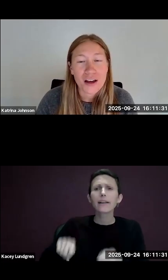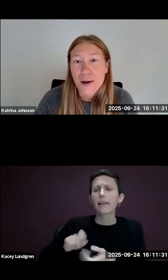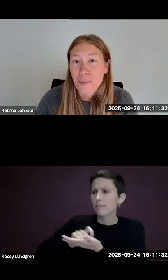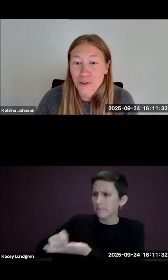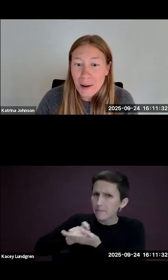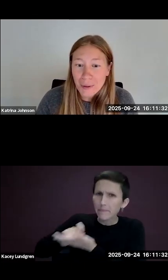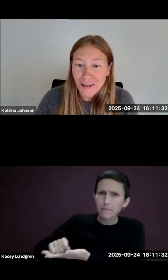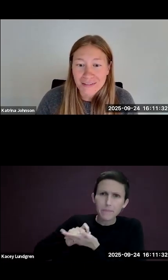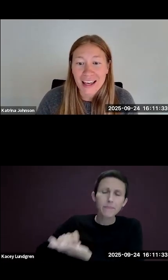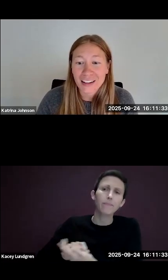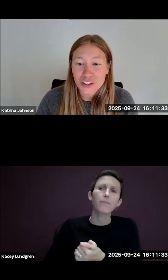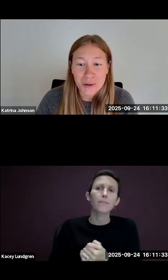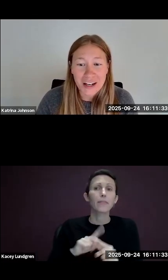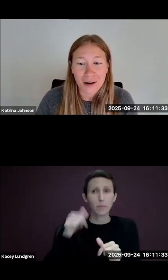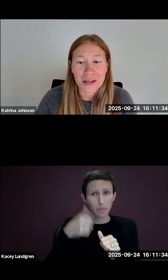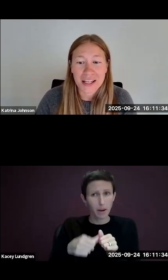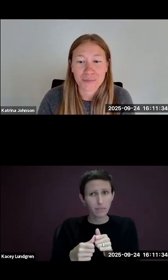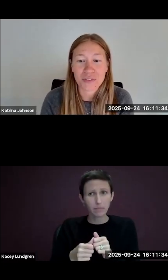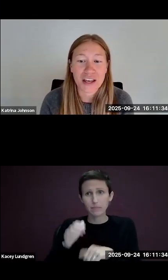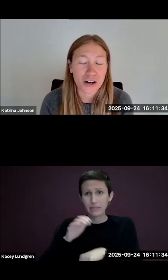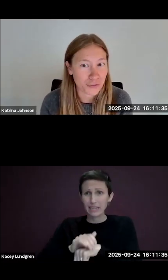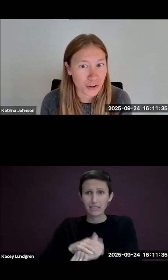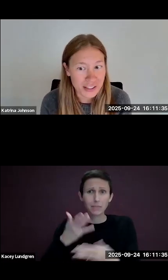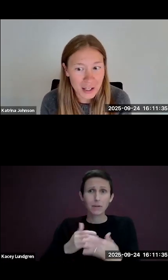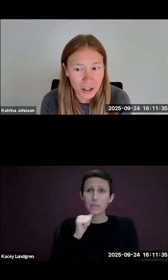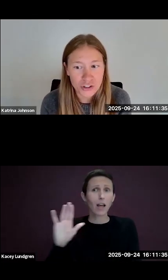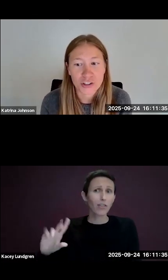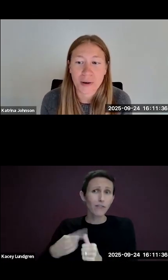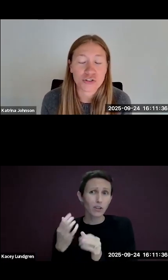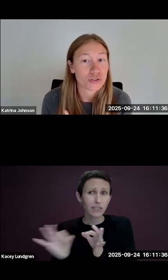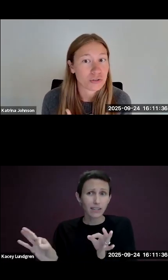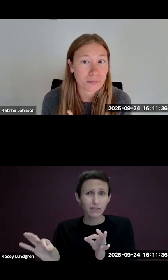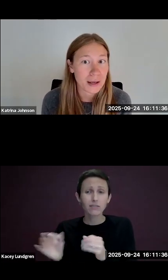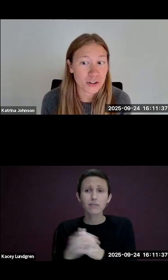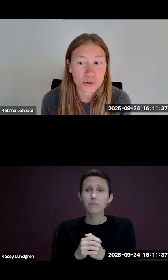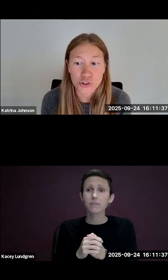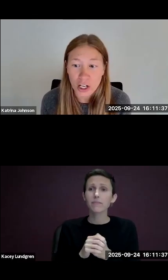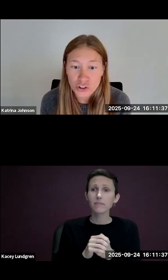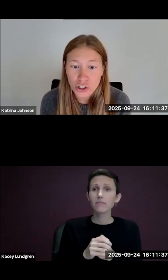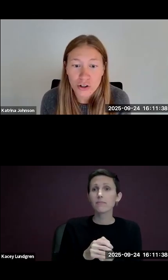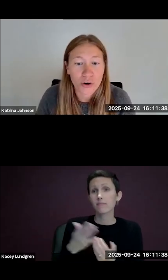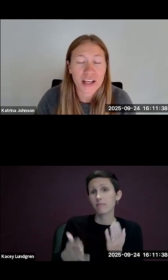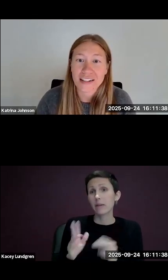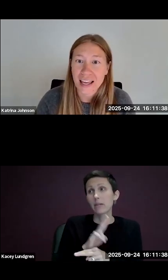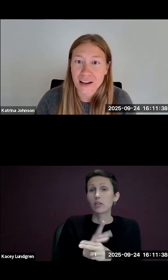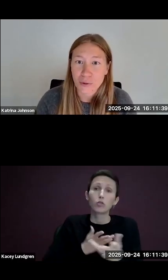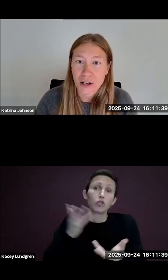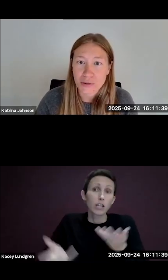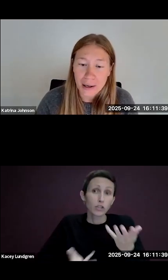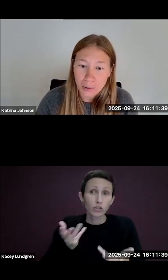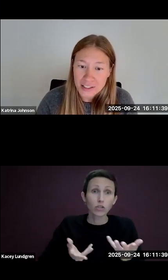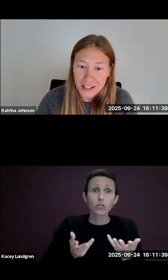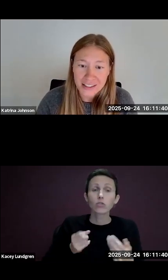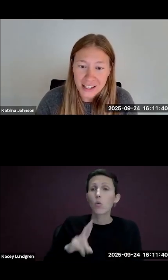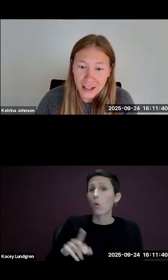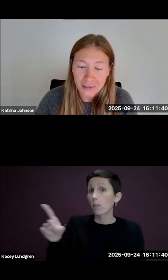forth. But remember that English may not be their first language. You might maybe use gesture or indicate